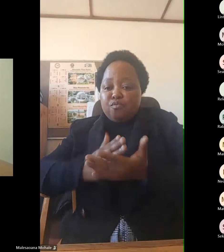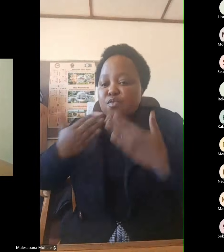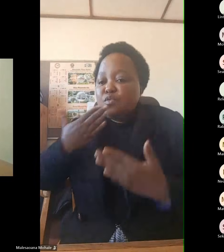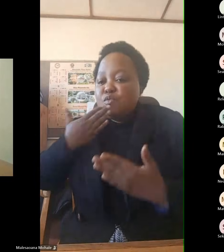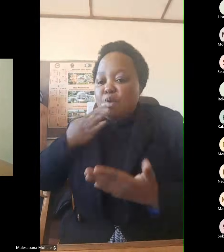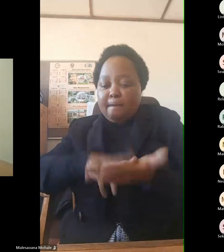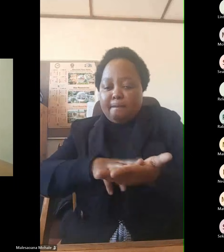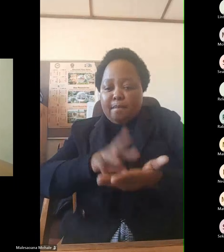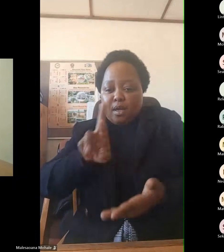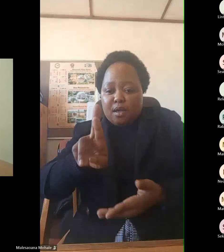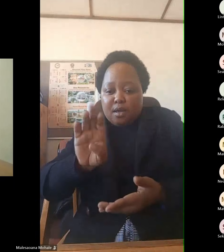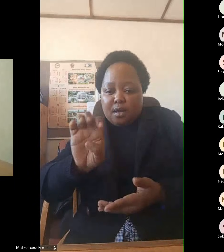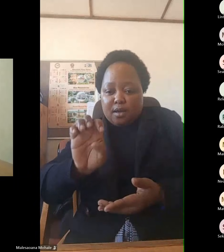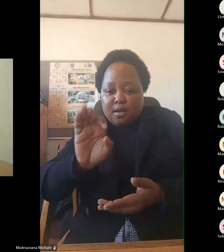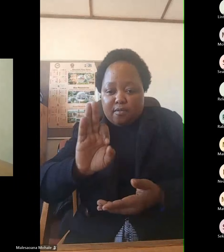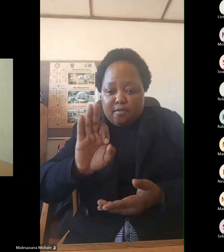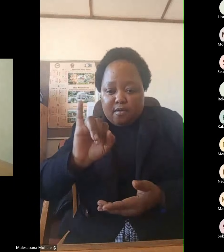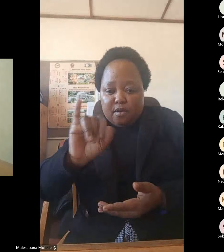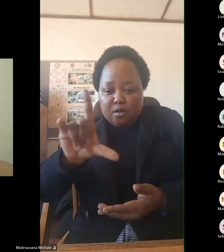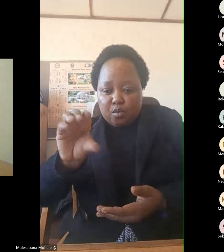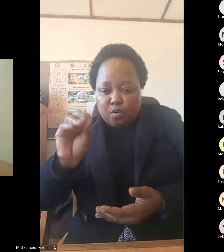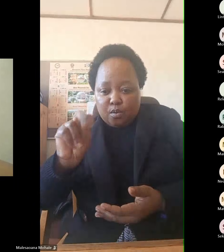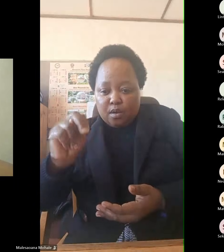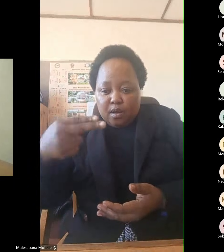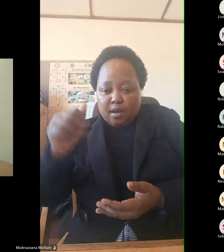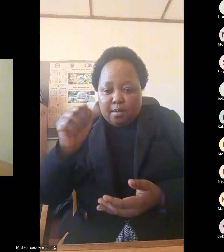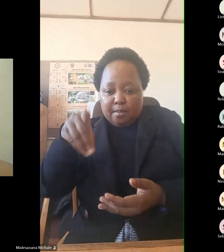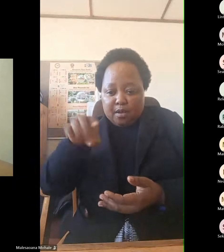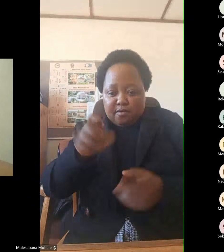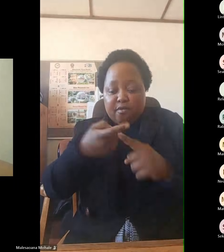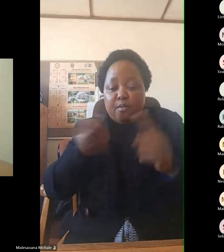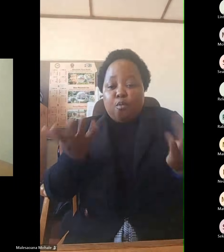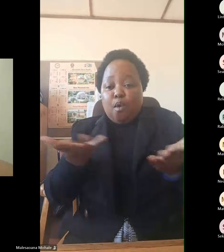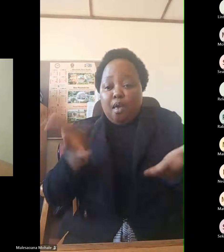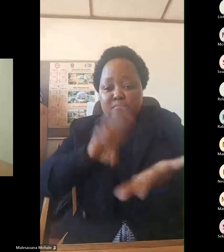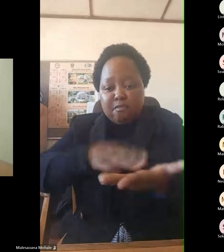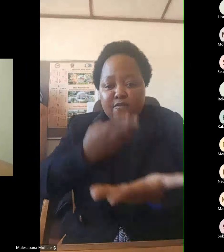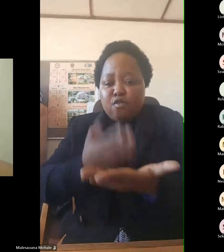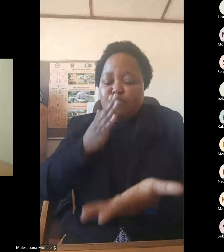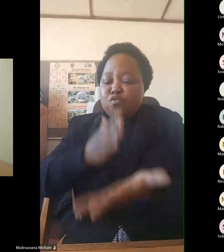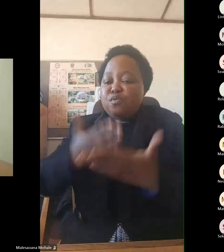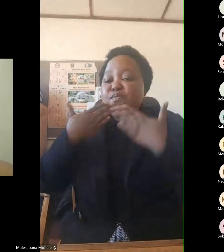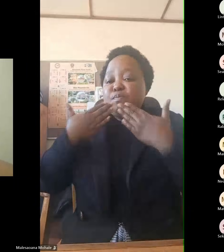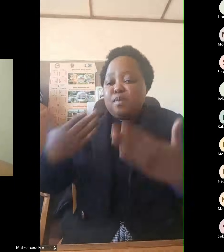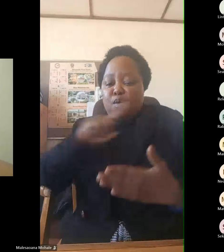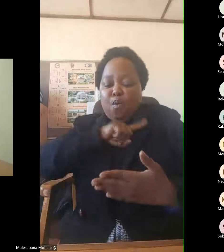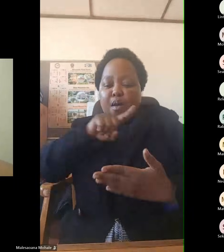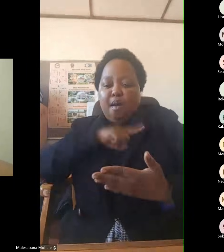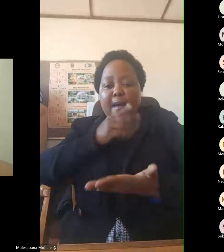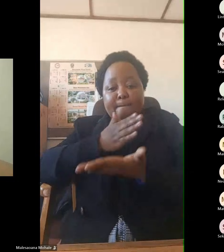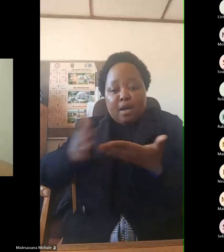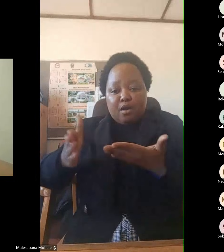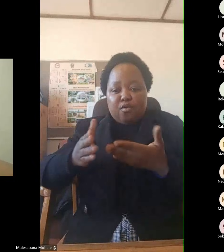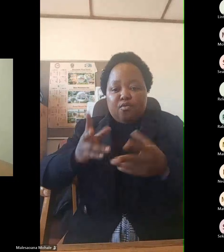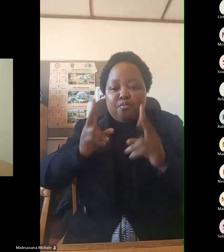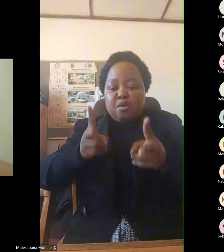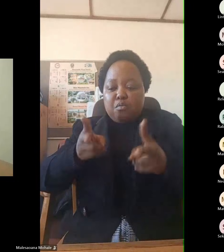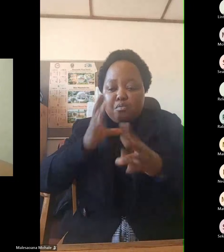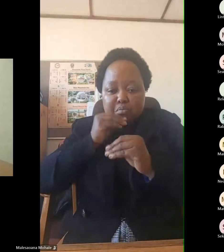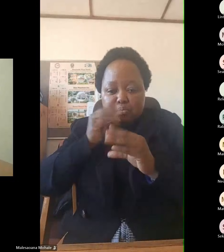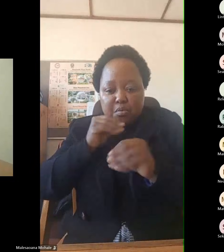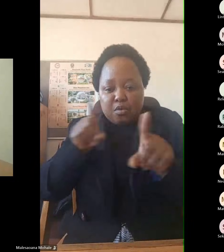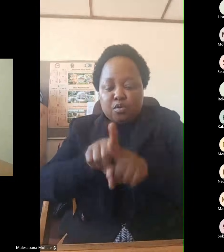from Lanford. Mayor, thank you so much for being part of the panel, and to Mema Marau as